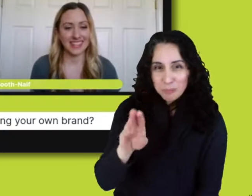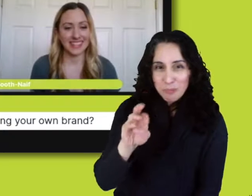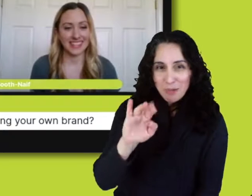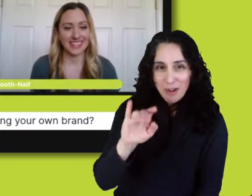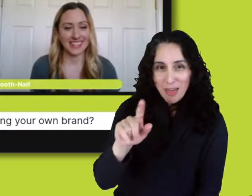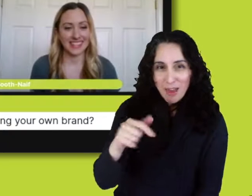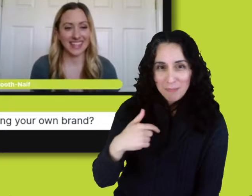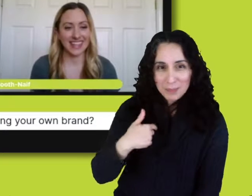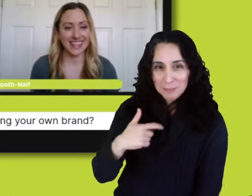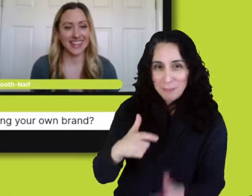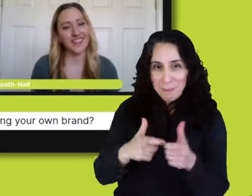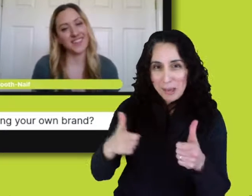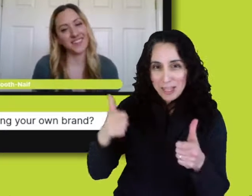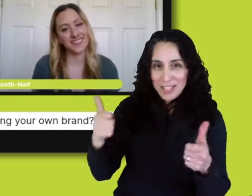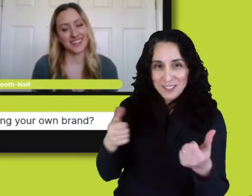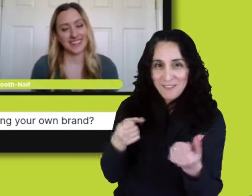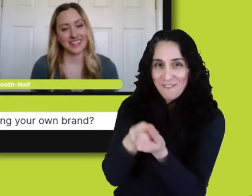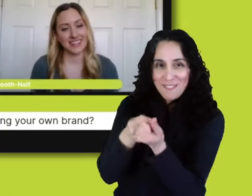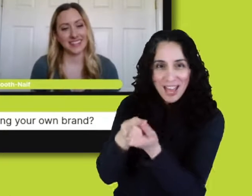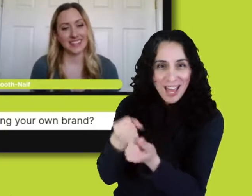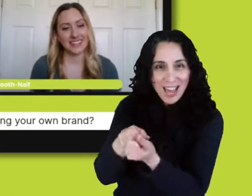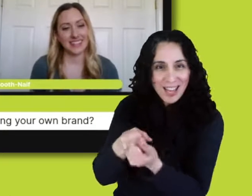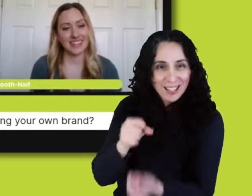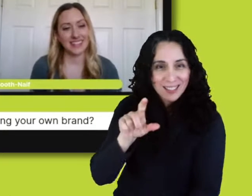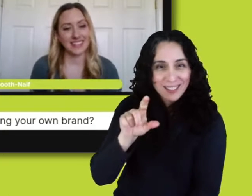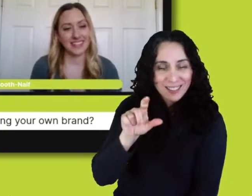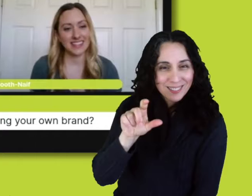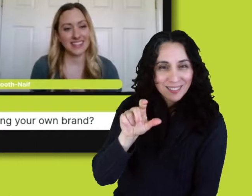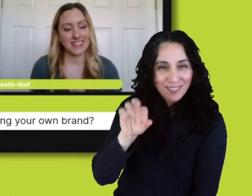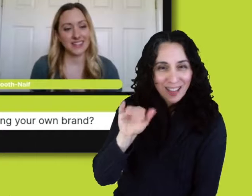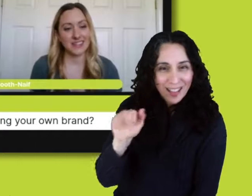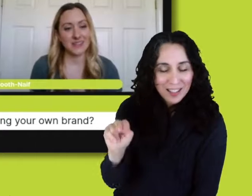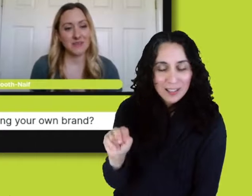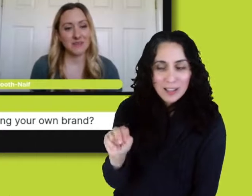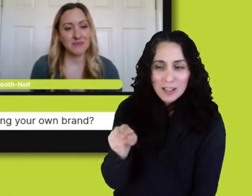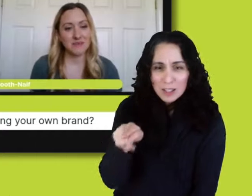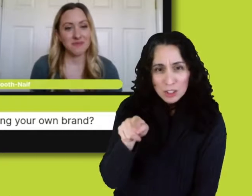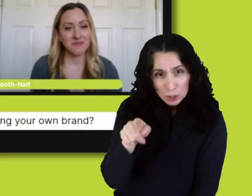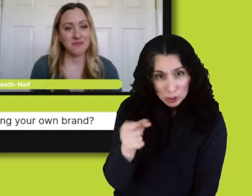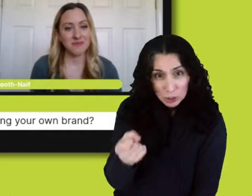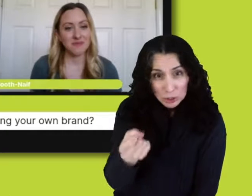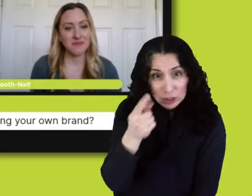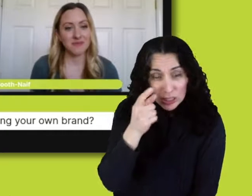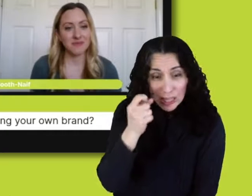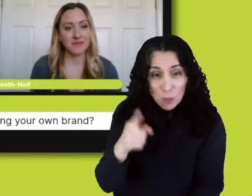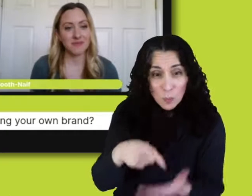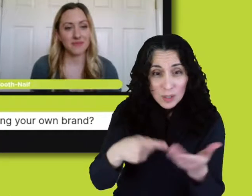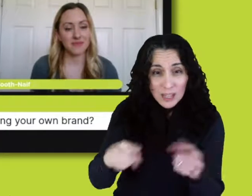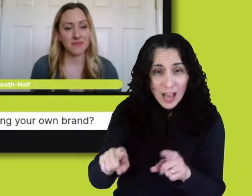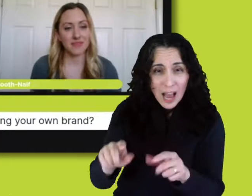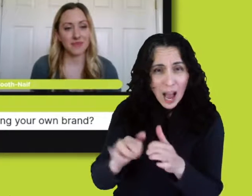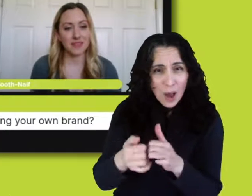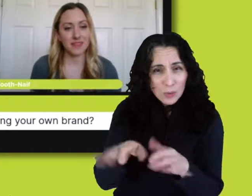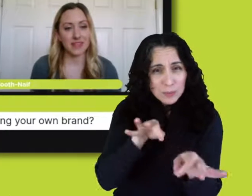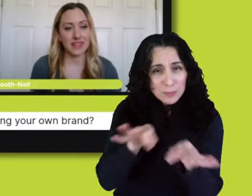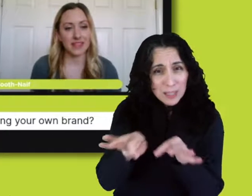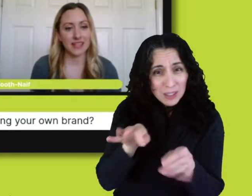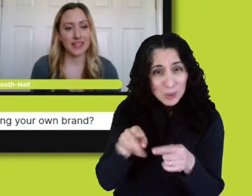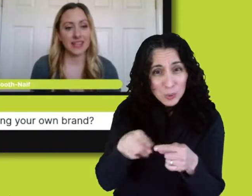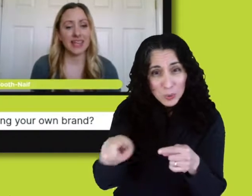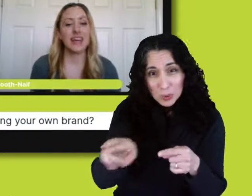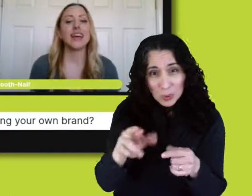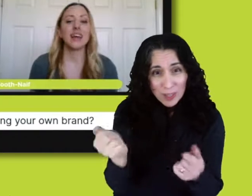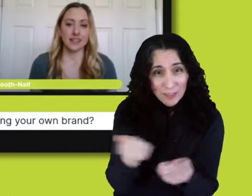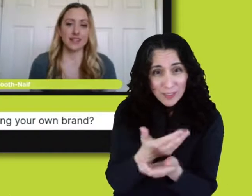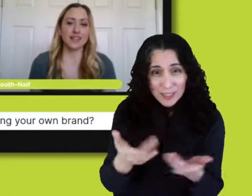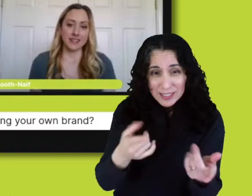Briella's biggest fan, I'm wondering, like, how is she taking all of this? Like, does she understand what's happening? How are you explaining it to